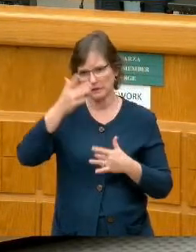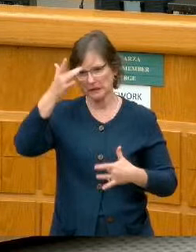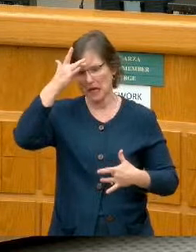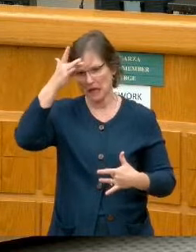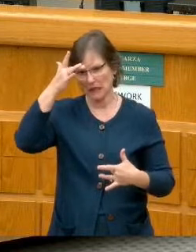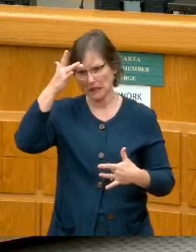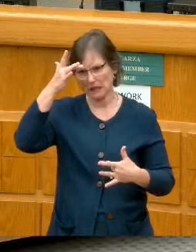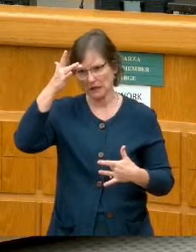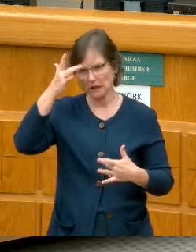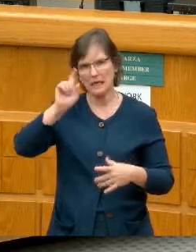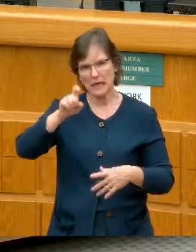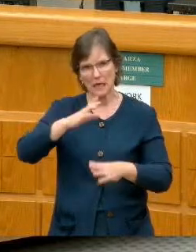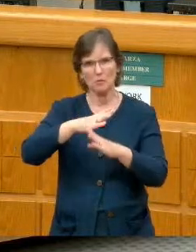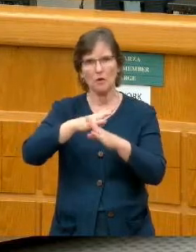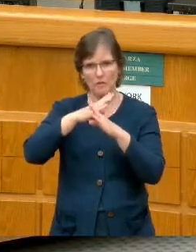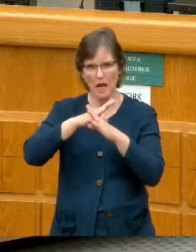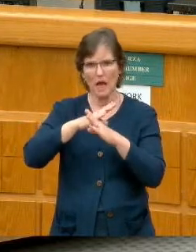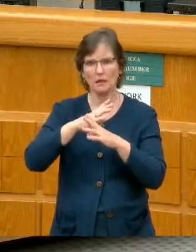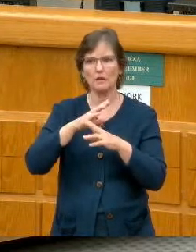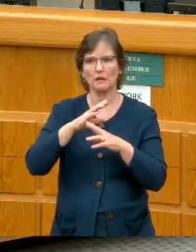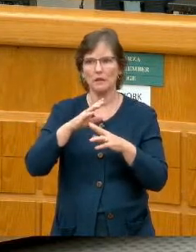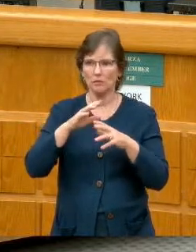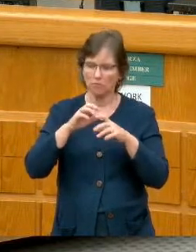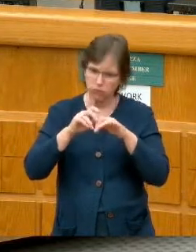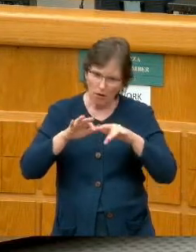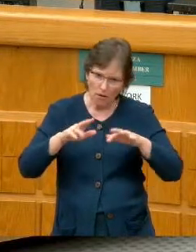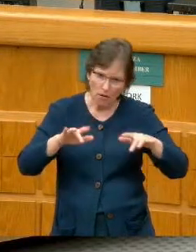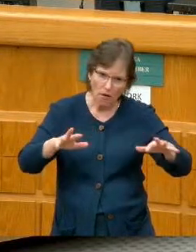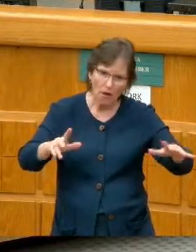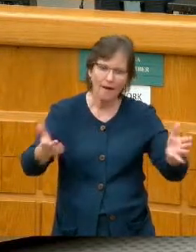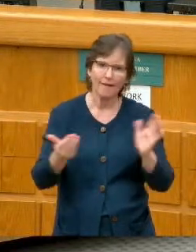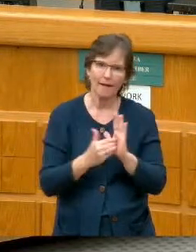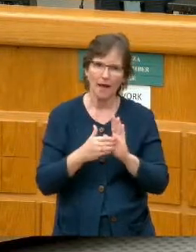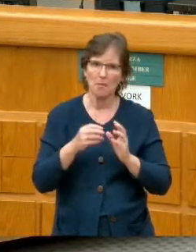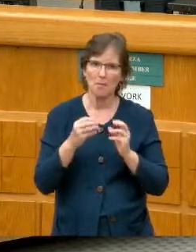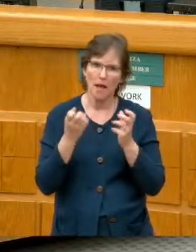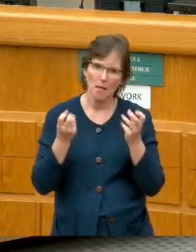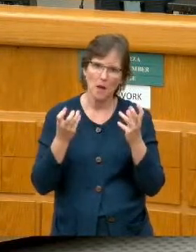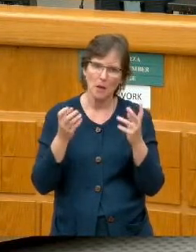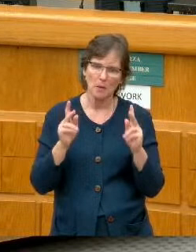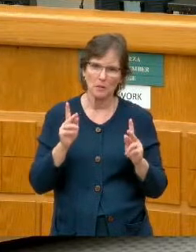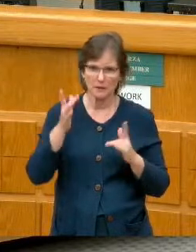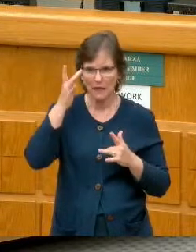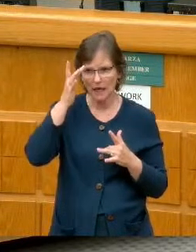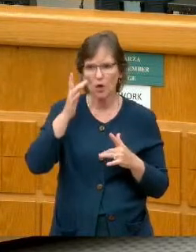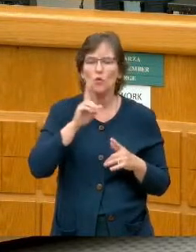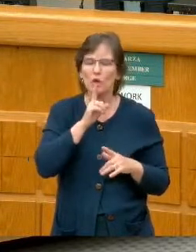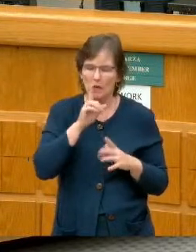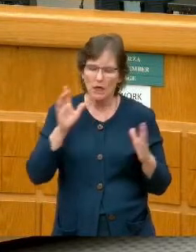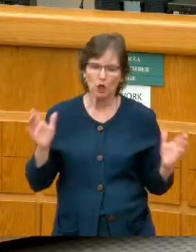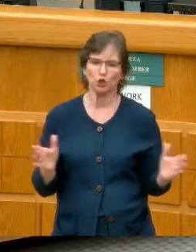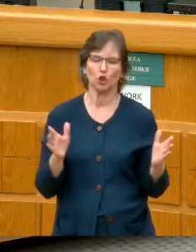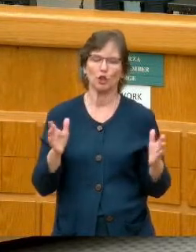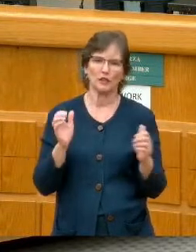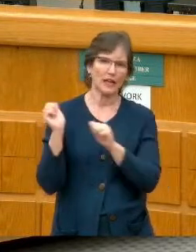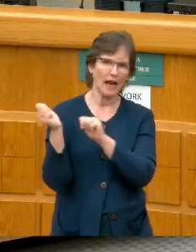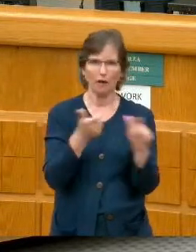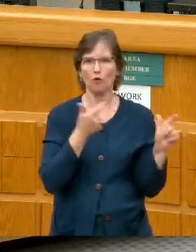outbreak. So it's, you're strongly encouraged to continue wearing your face mask